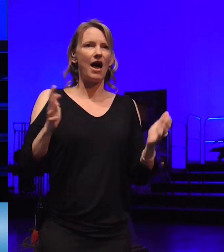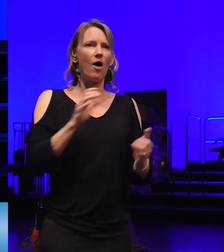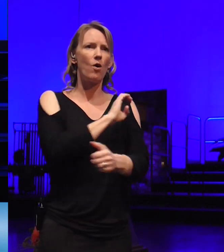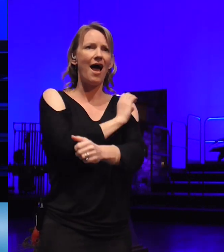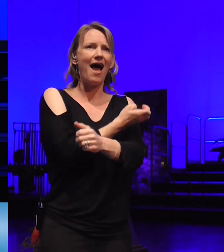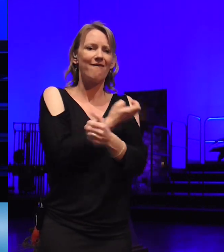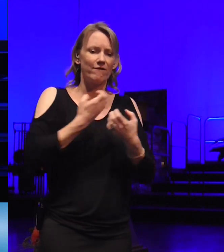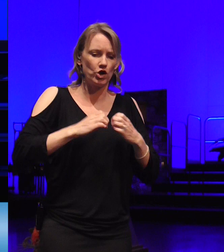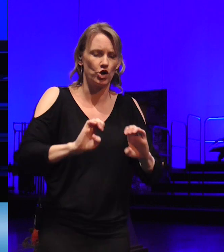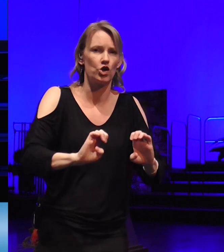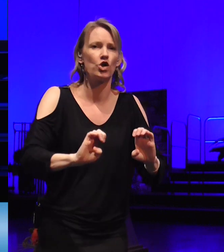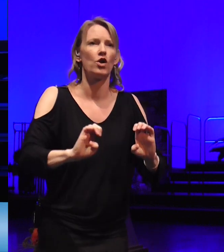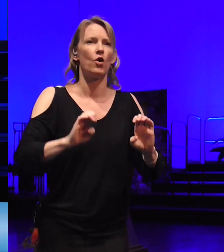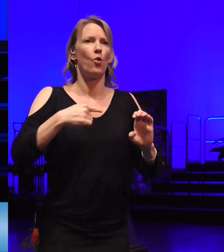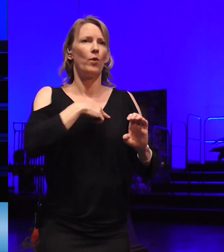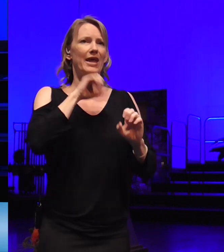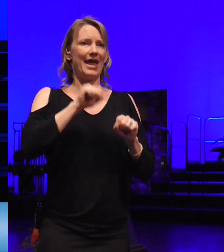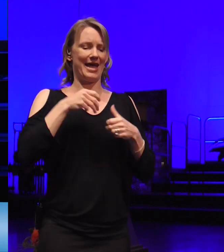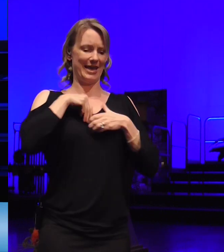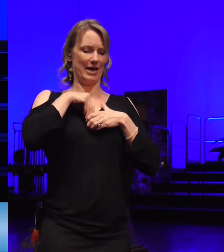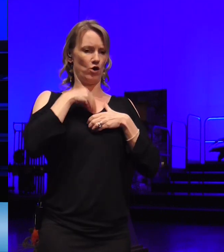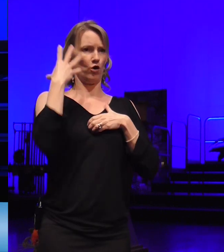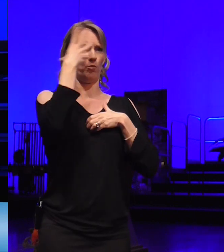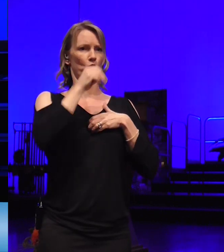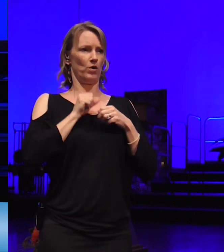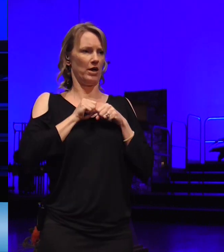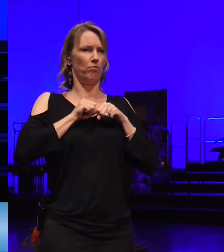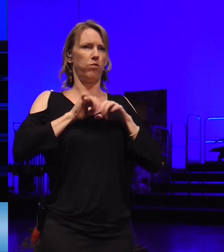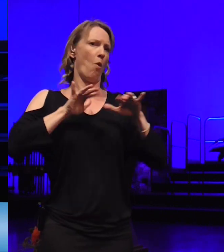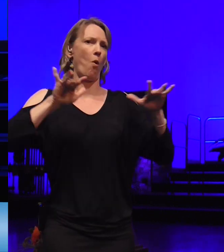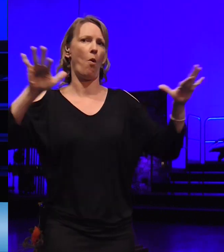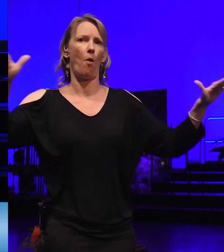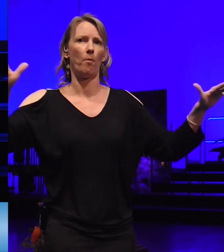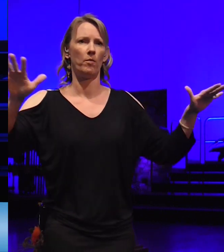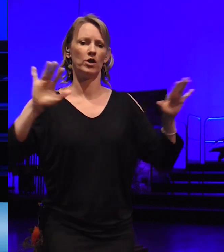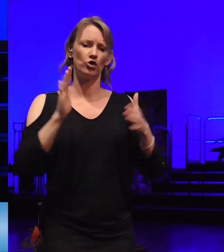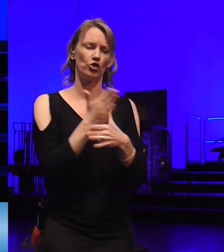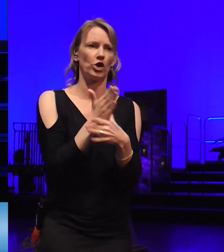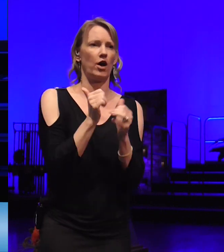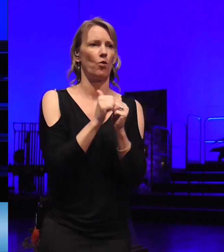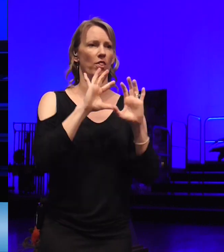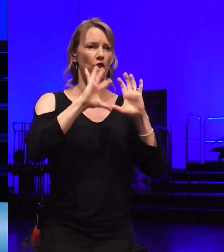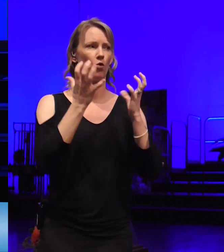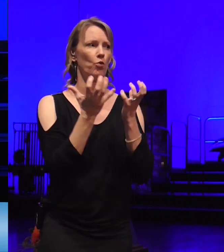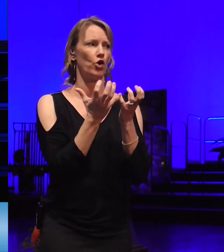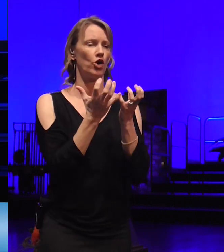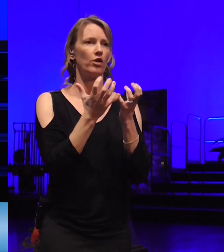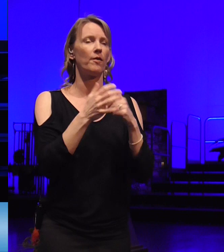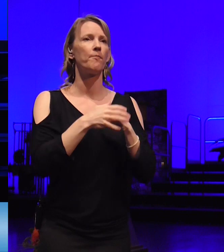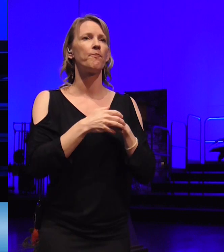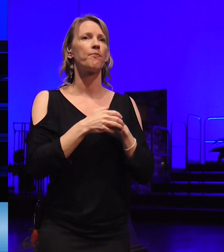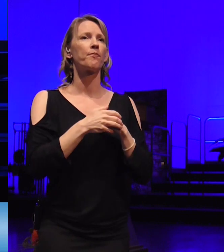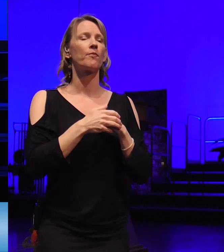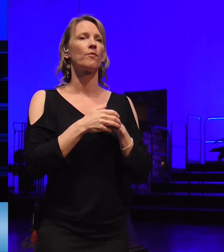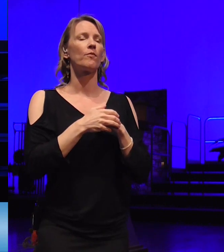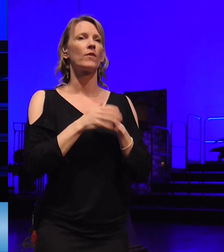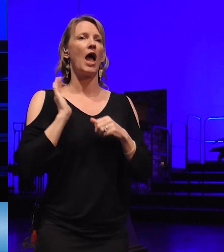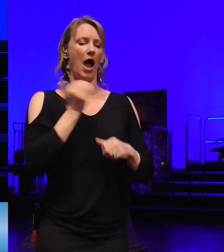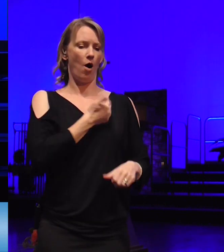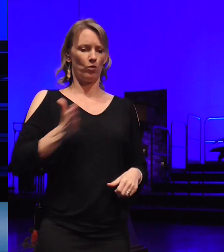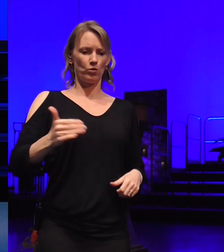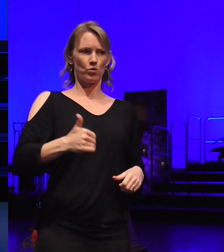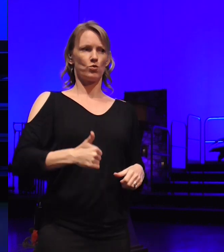effortlessly share from our inner beauty. We could look at it as the greening of our